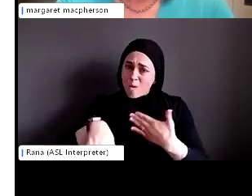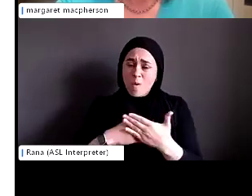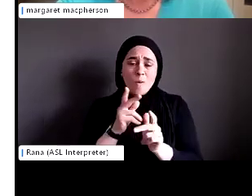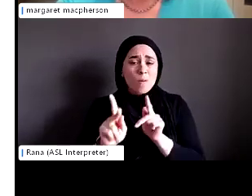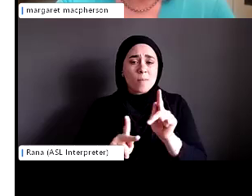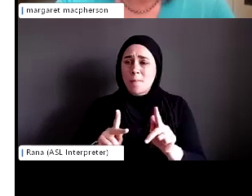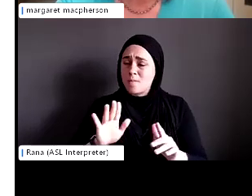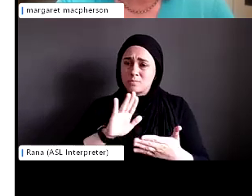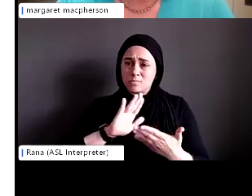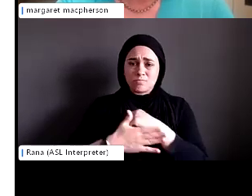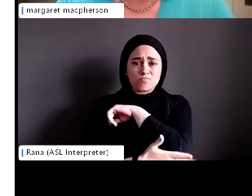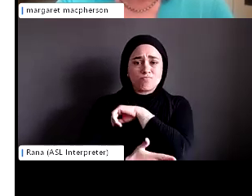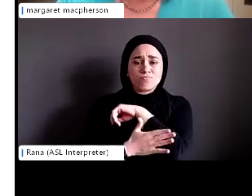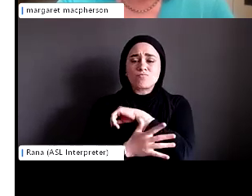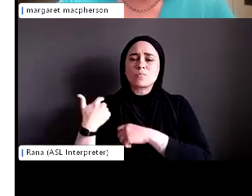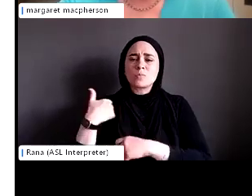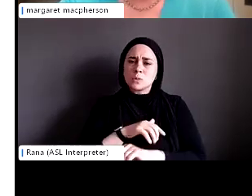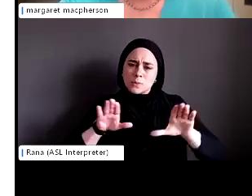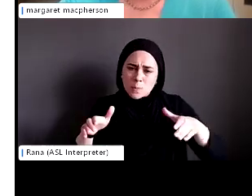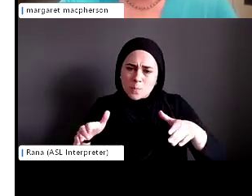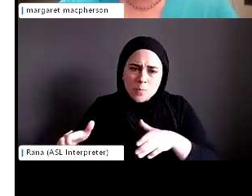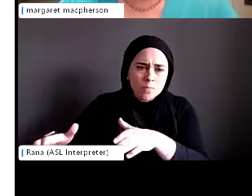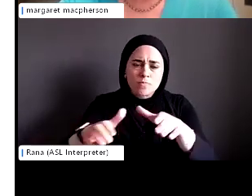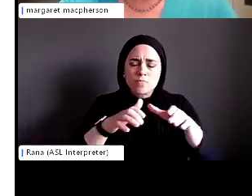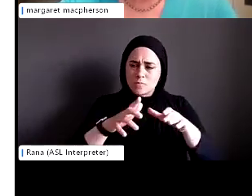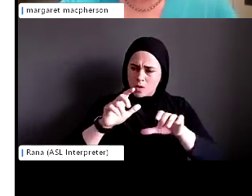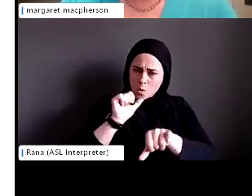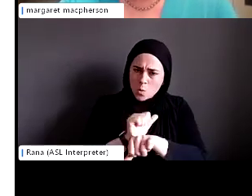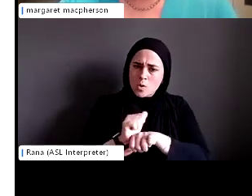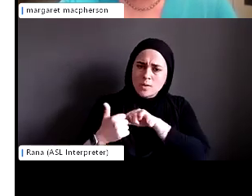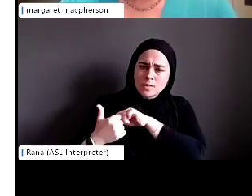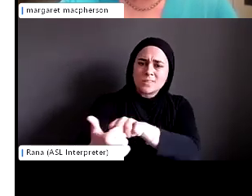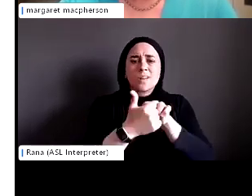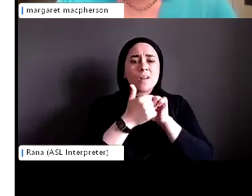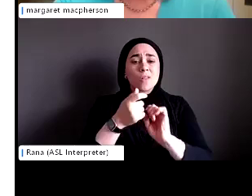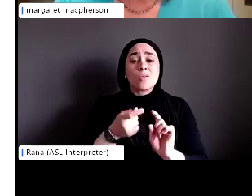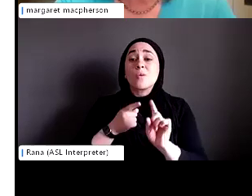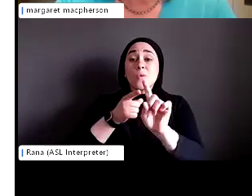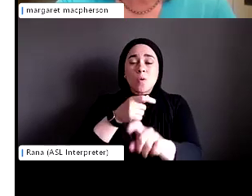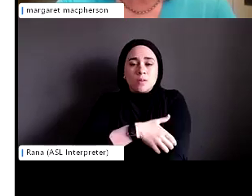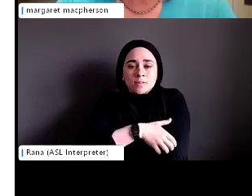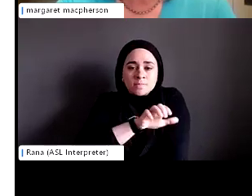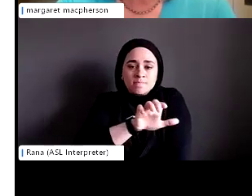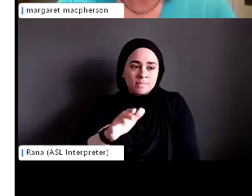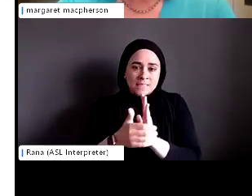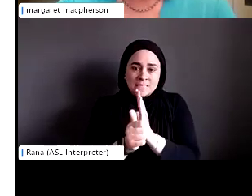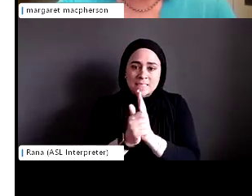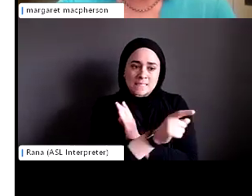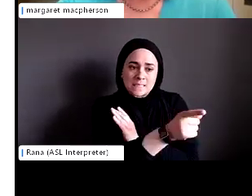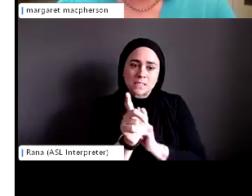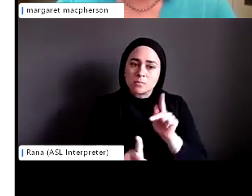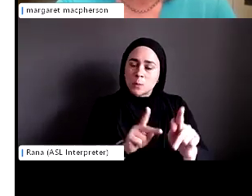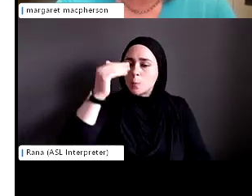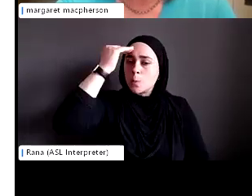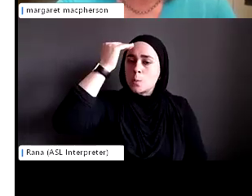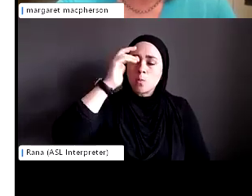are mobilizing, organizing, working to do is to equip people so that they know what role they can play and that